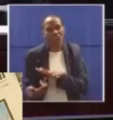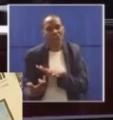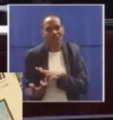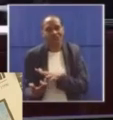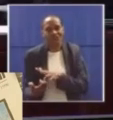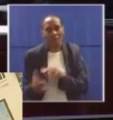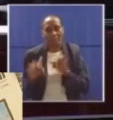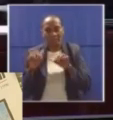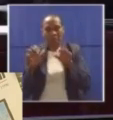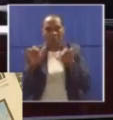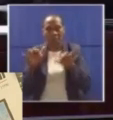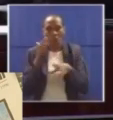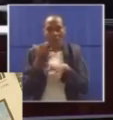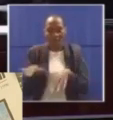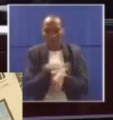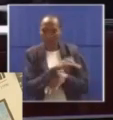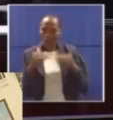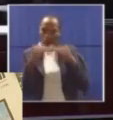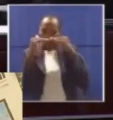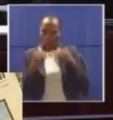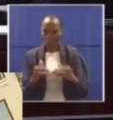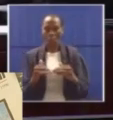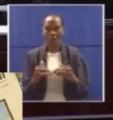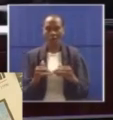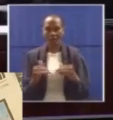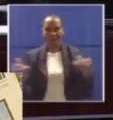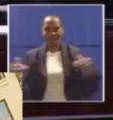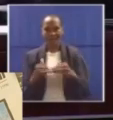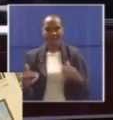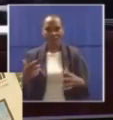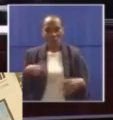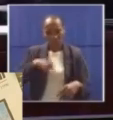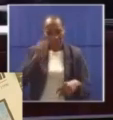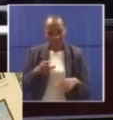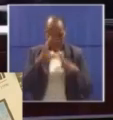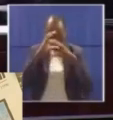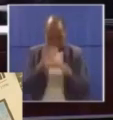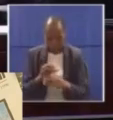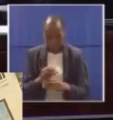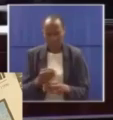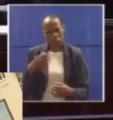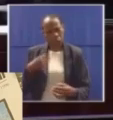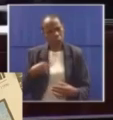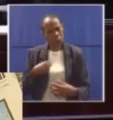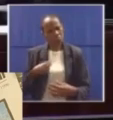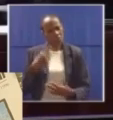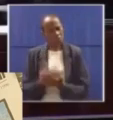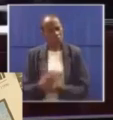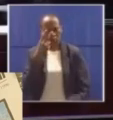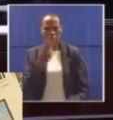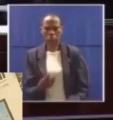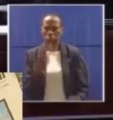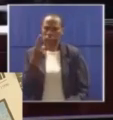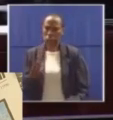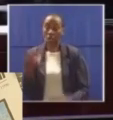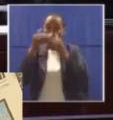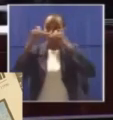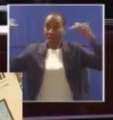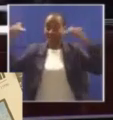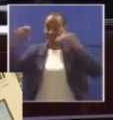us focus on what needs to be done. Because we can see, as they say, that at the